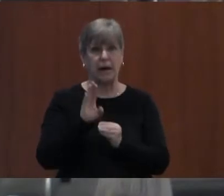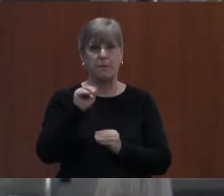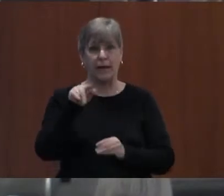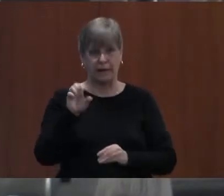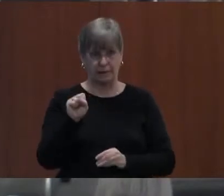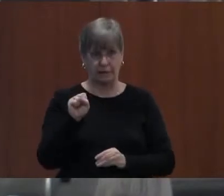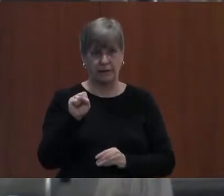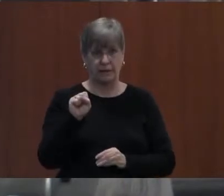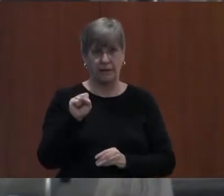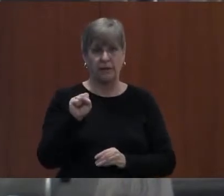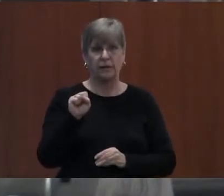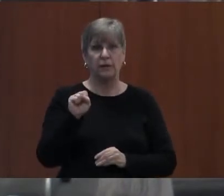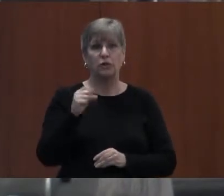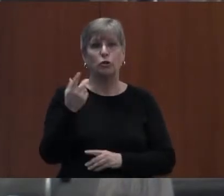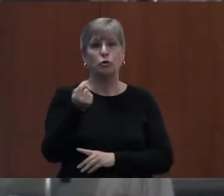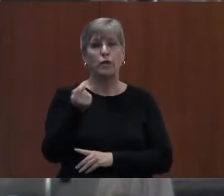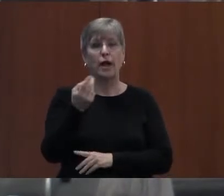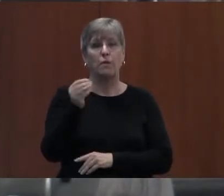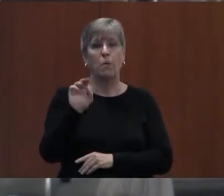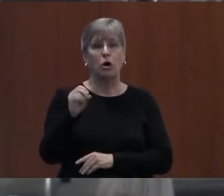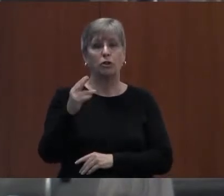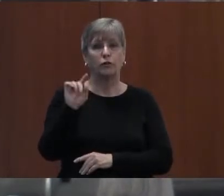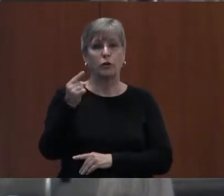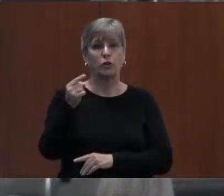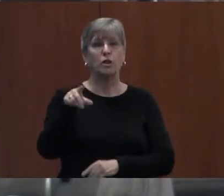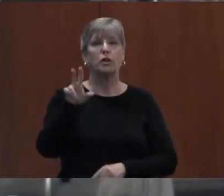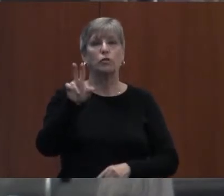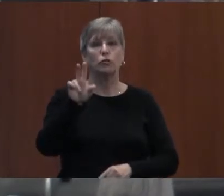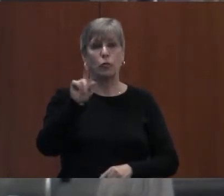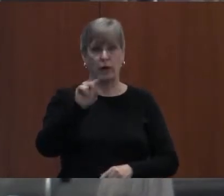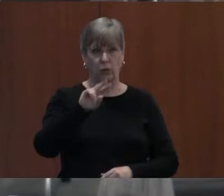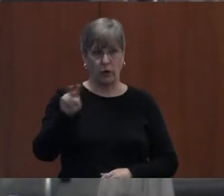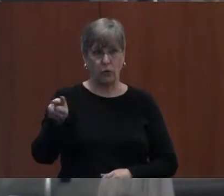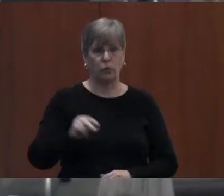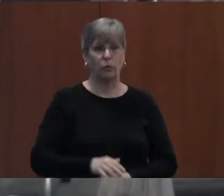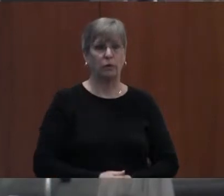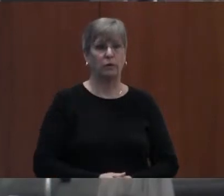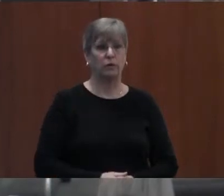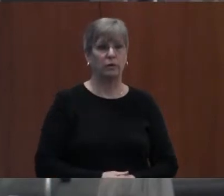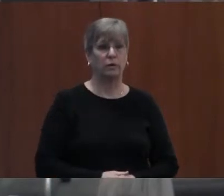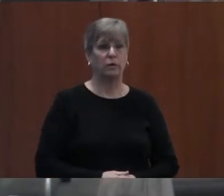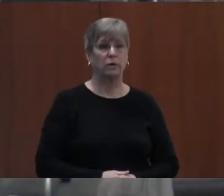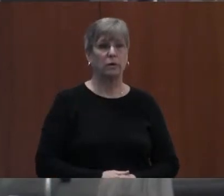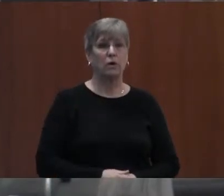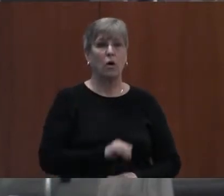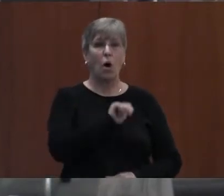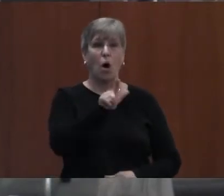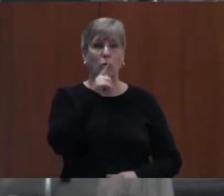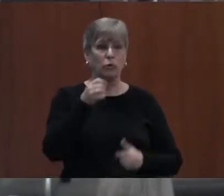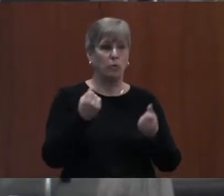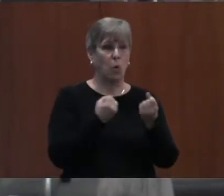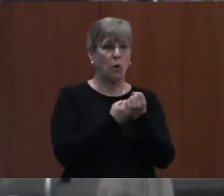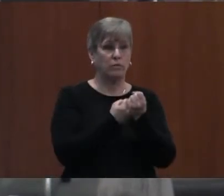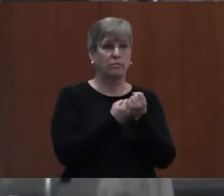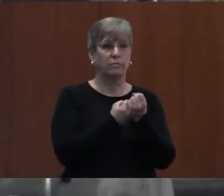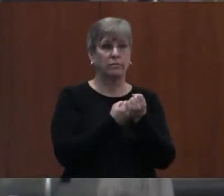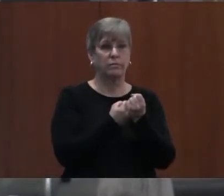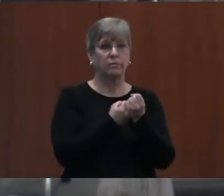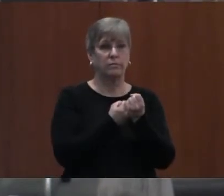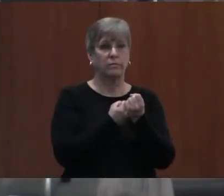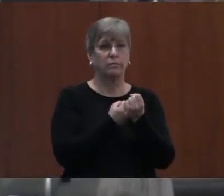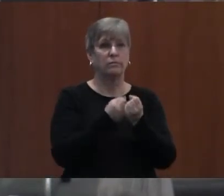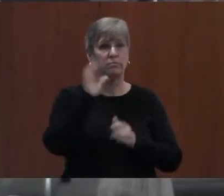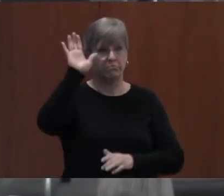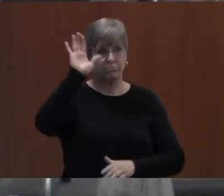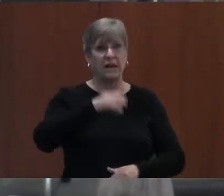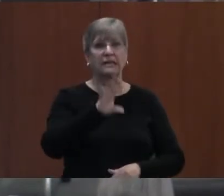minutes dated Tuesday, March 1st, 2022? All those in favor? All right, we